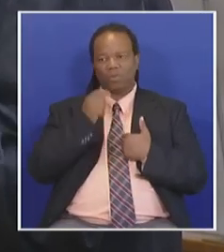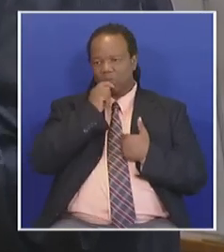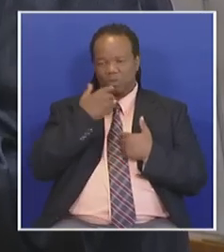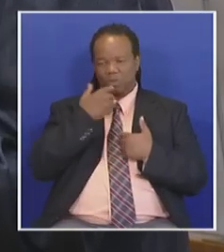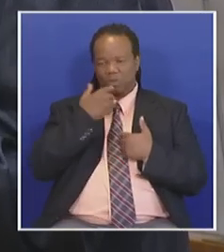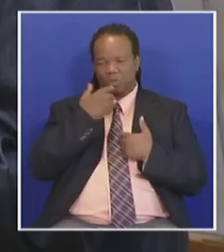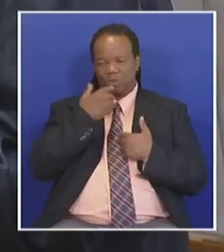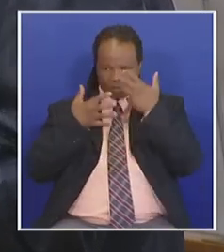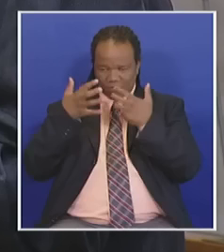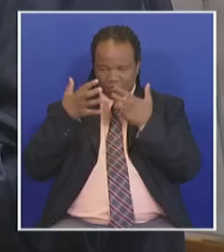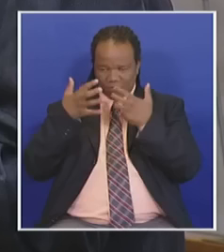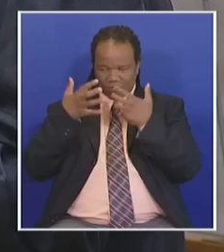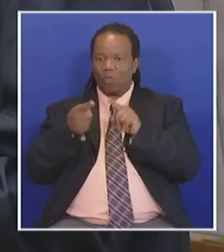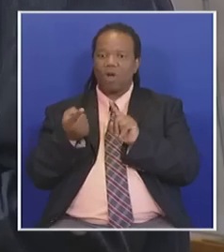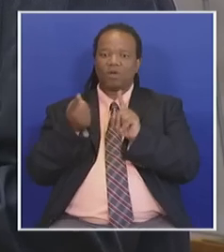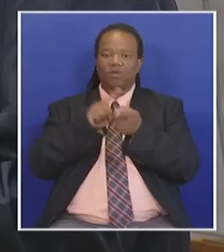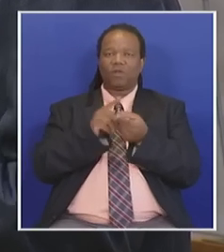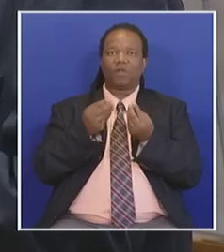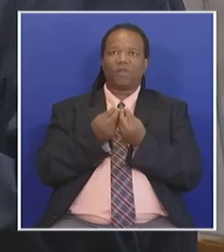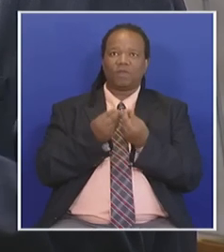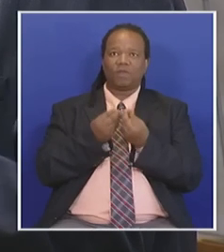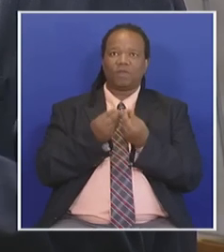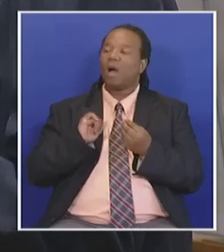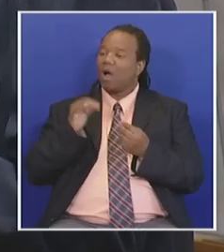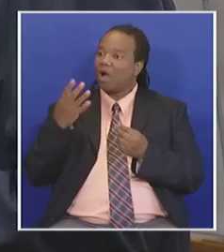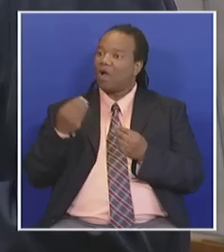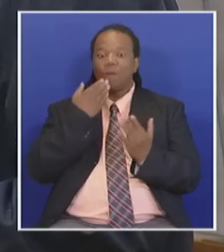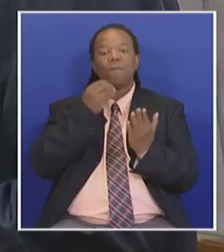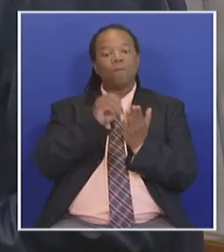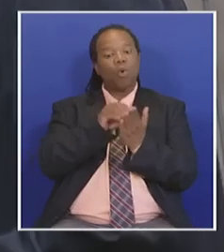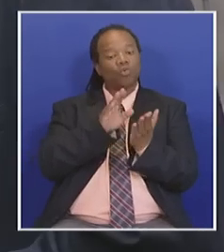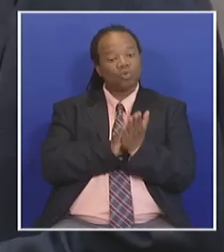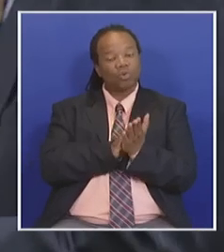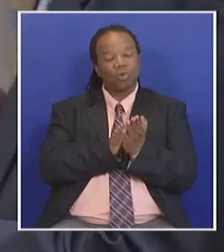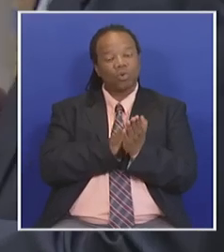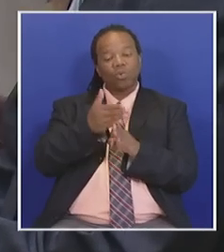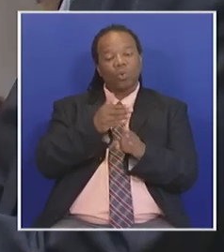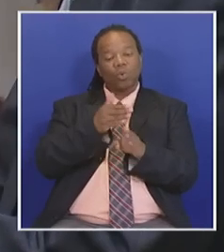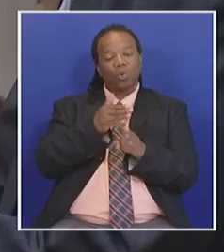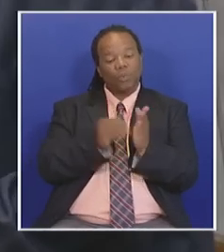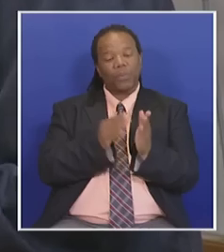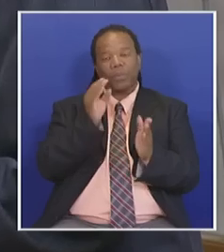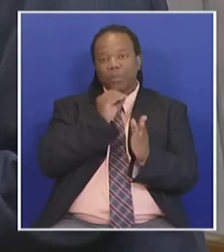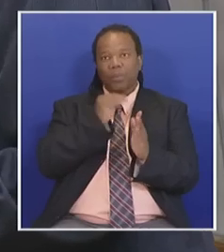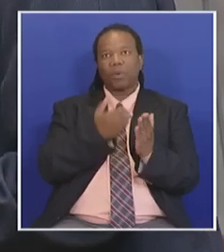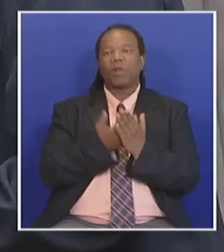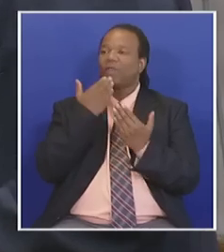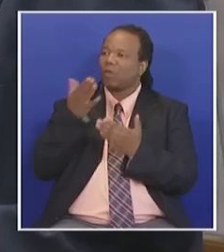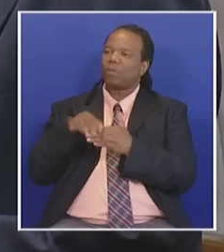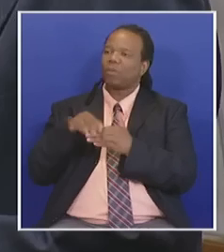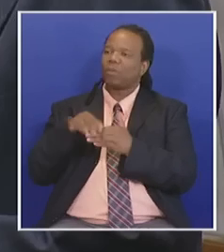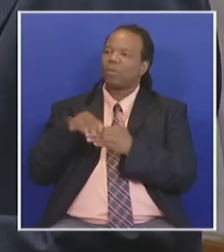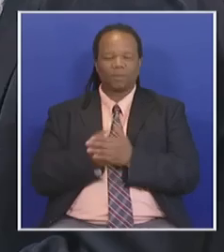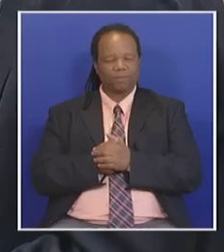other way around. I have a motion without notice. A motion without notice, you are different one. recognized. Other members. Thank you. On behalf